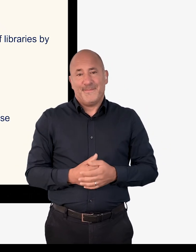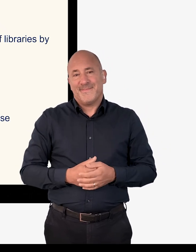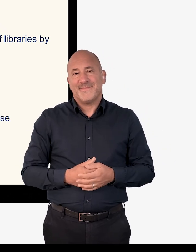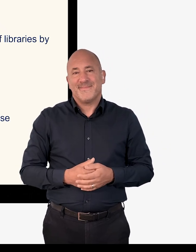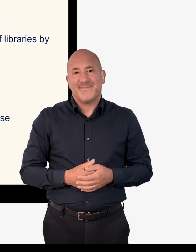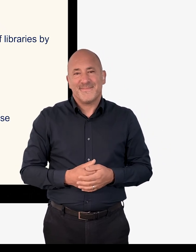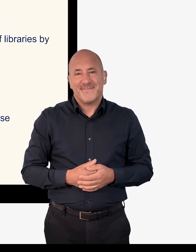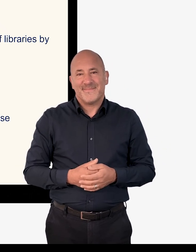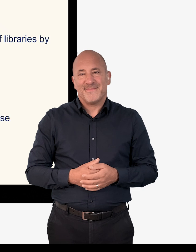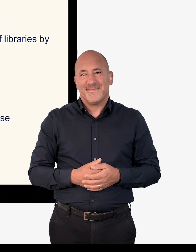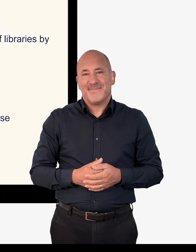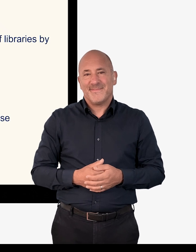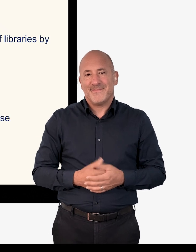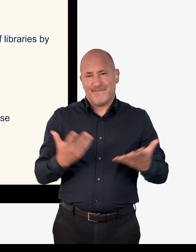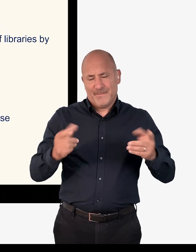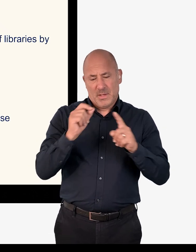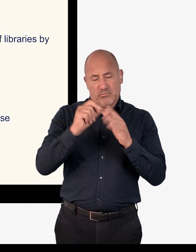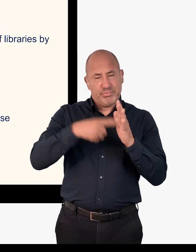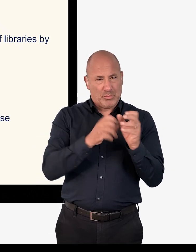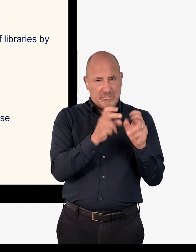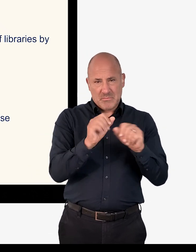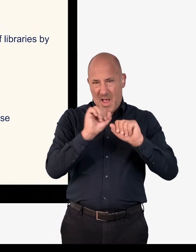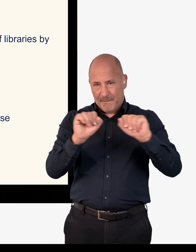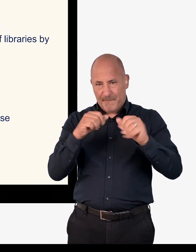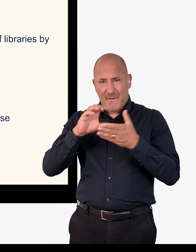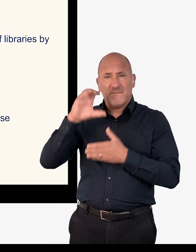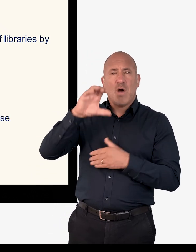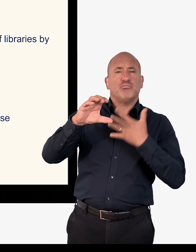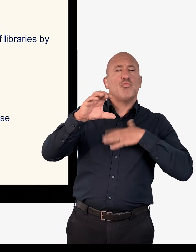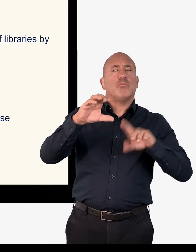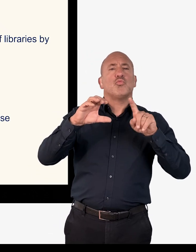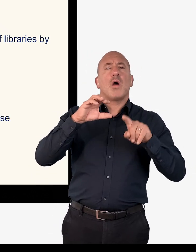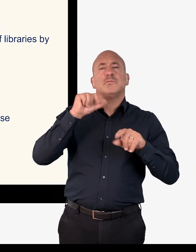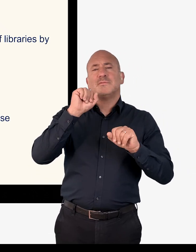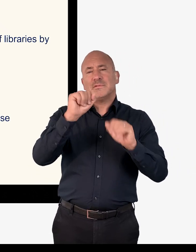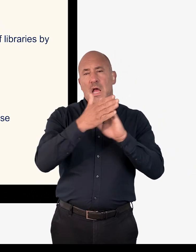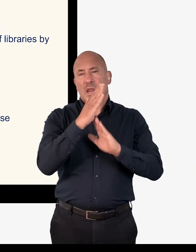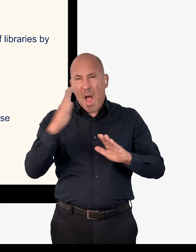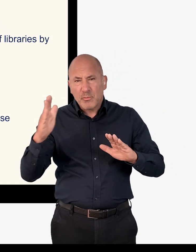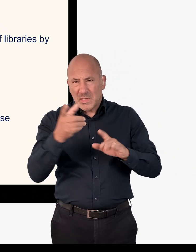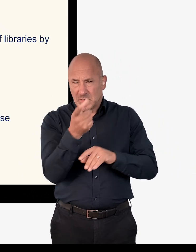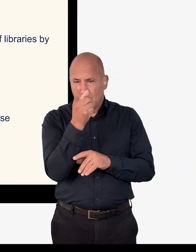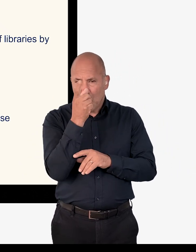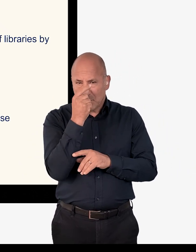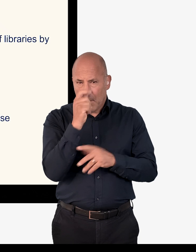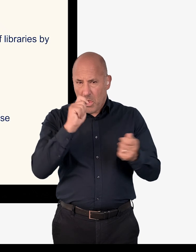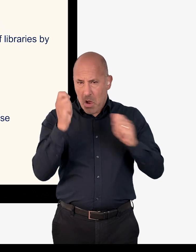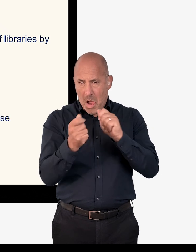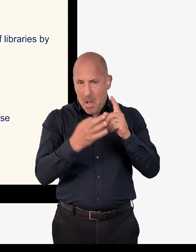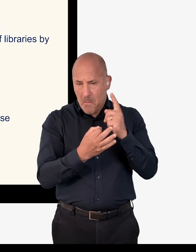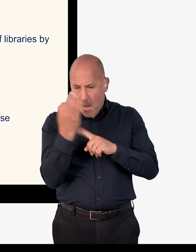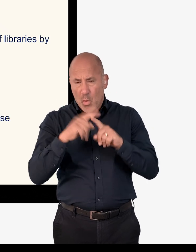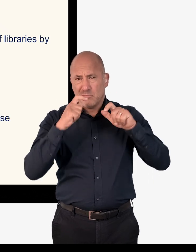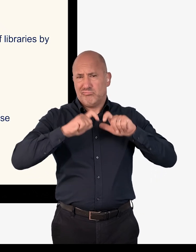physical spaces. Through these project types, the fund aims to increase the sustainability